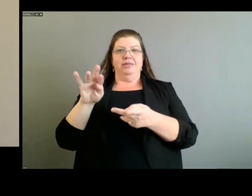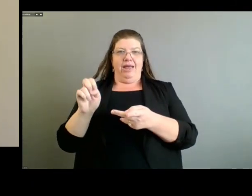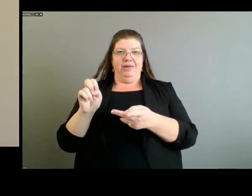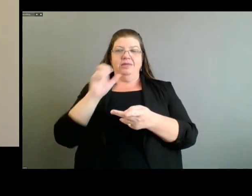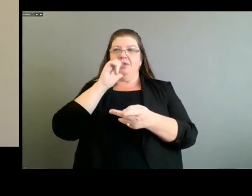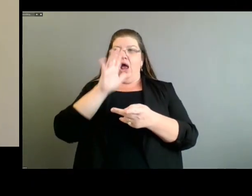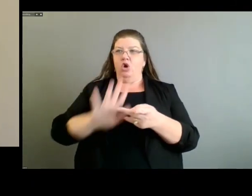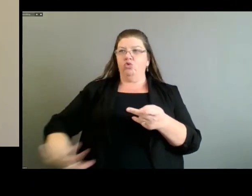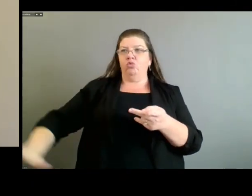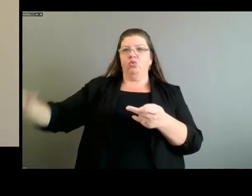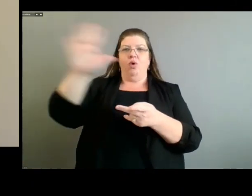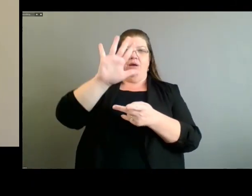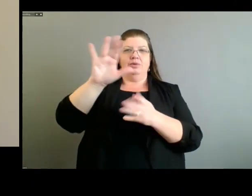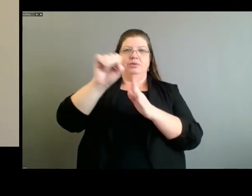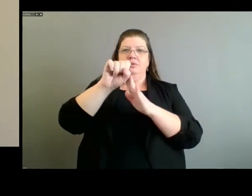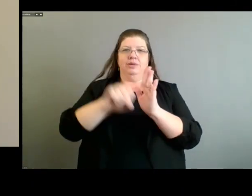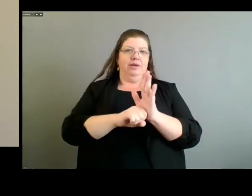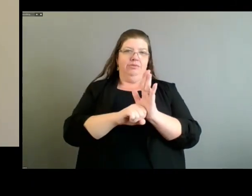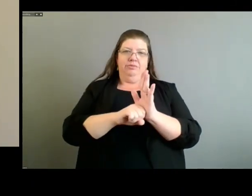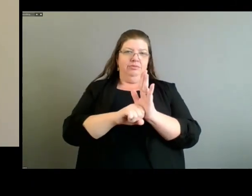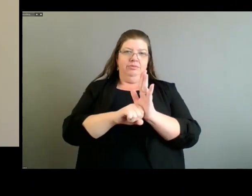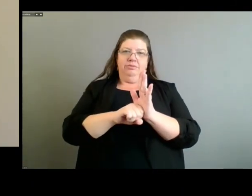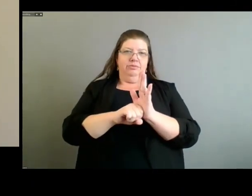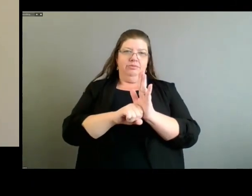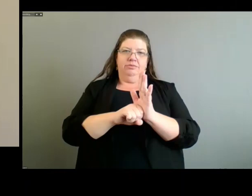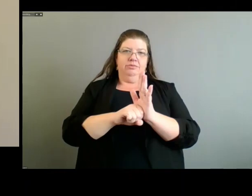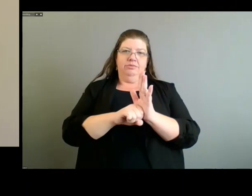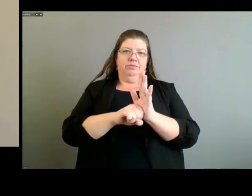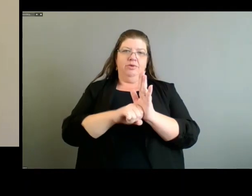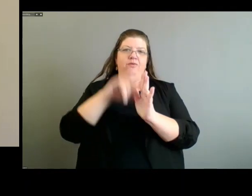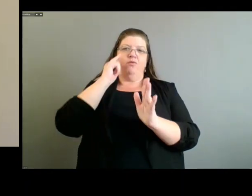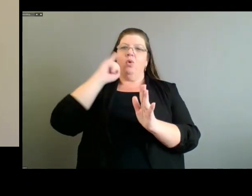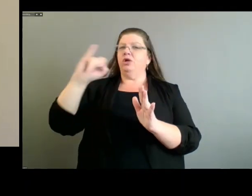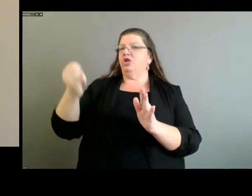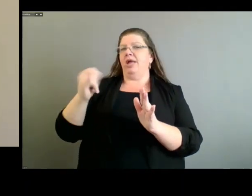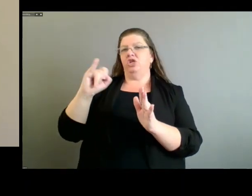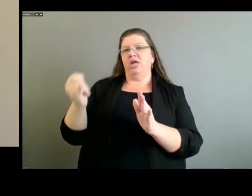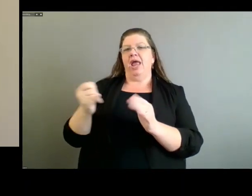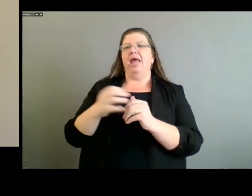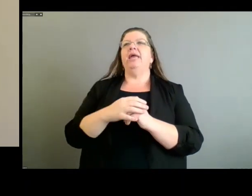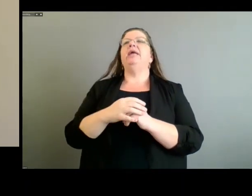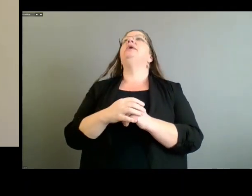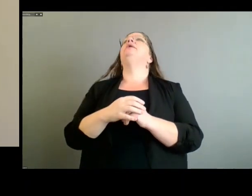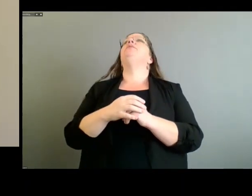the spectrum of anybody giving J&J vaccine. We